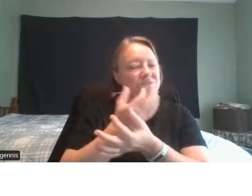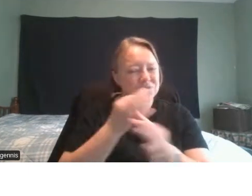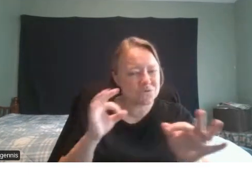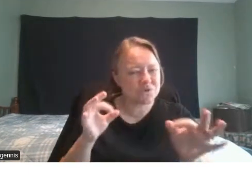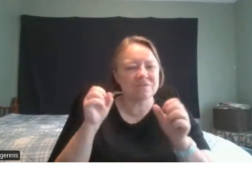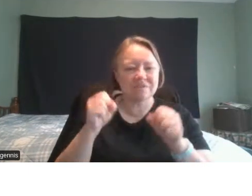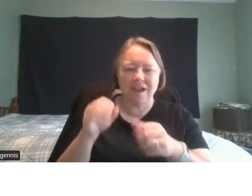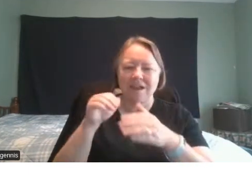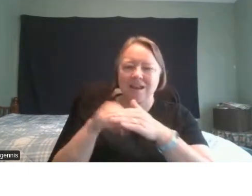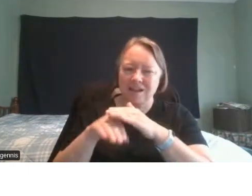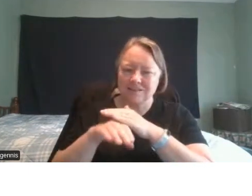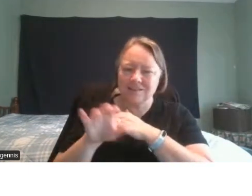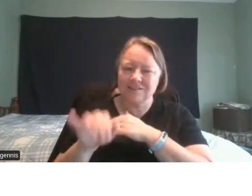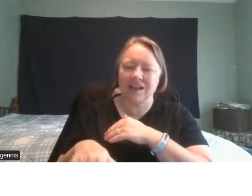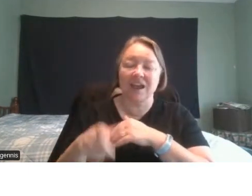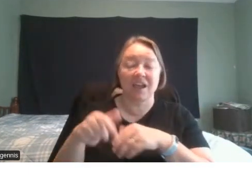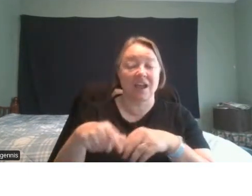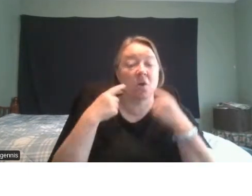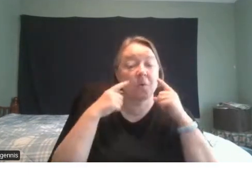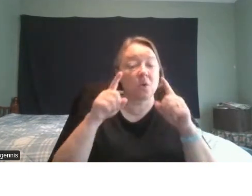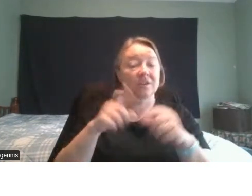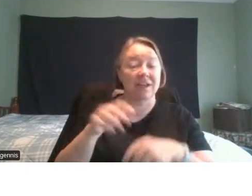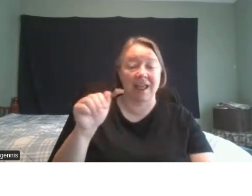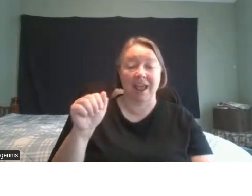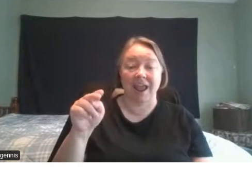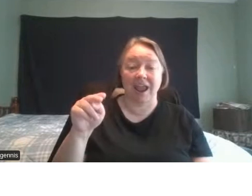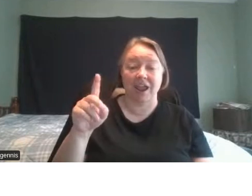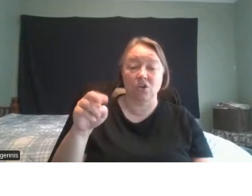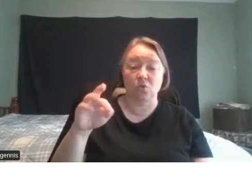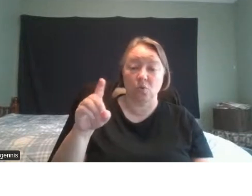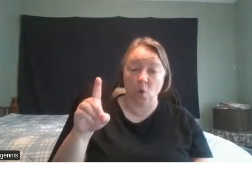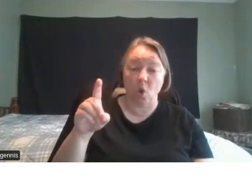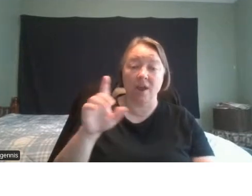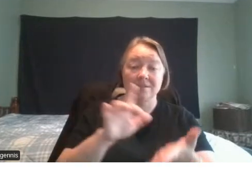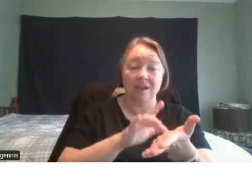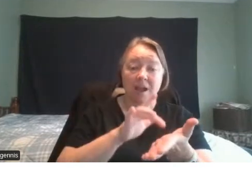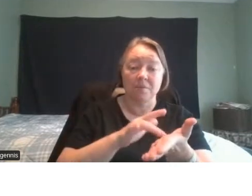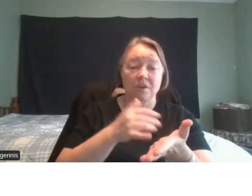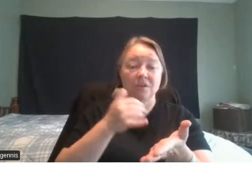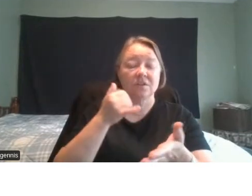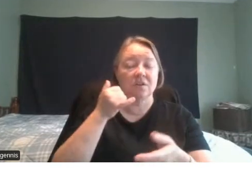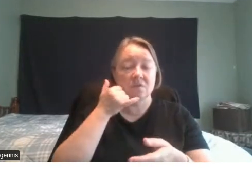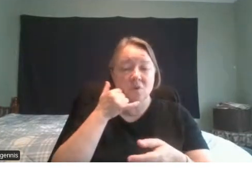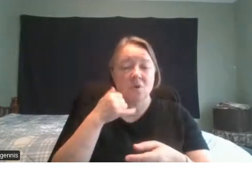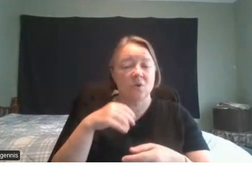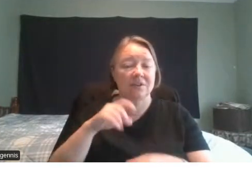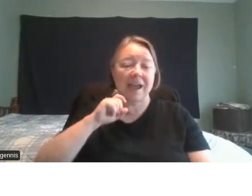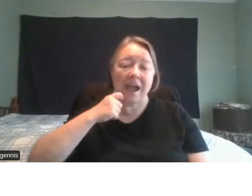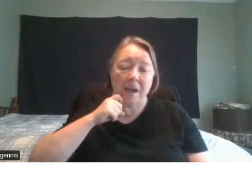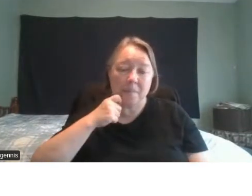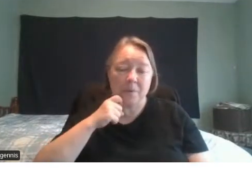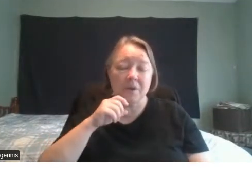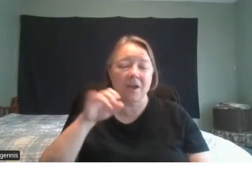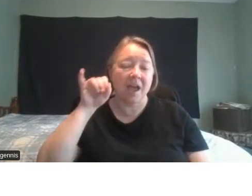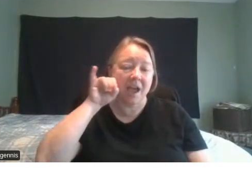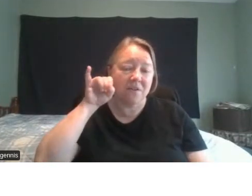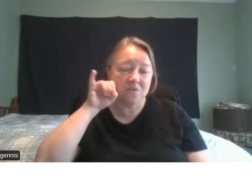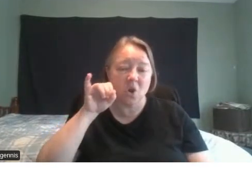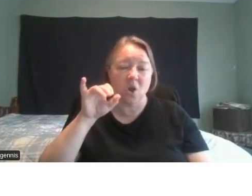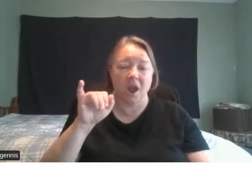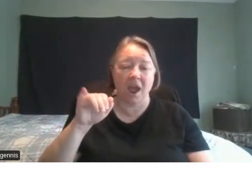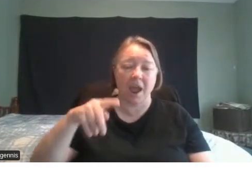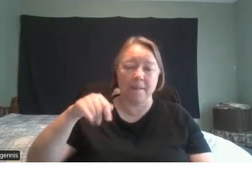again, working on Android, tablets and phones, Apple, iPad, iPhone. And then that's one of